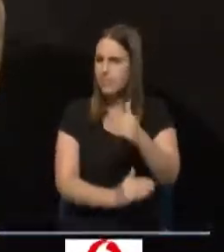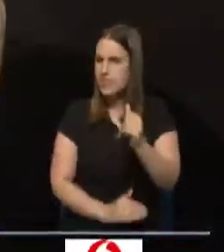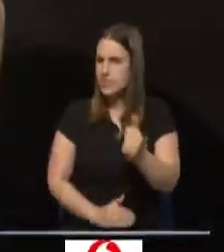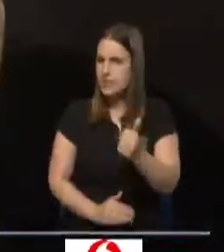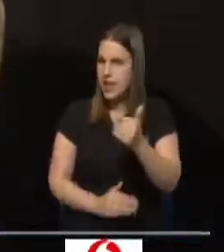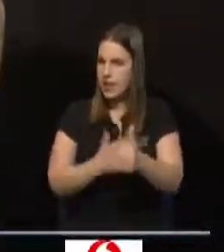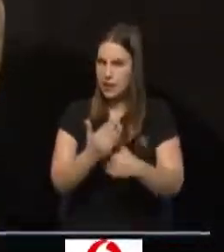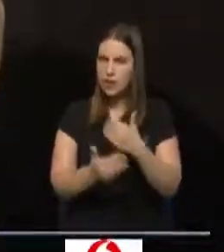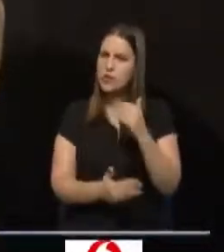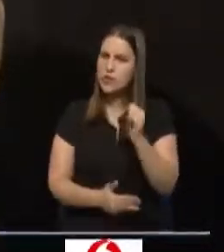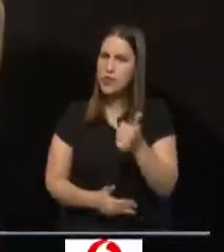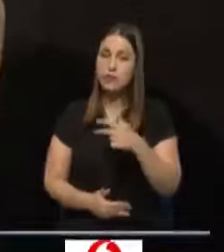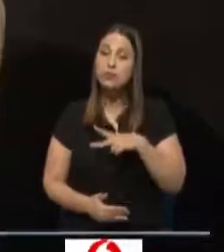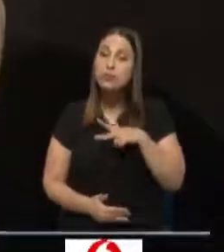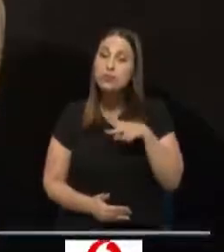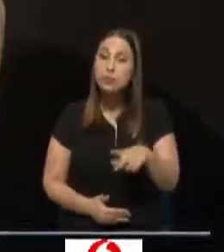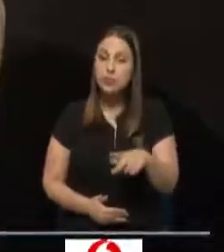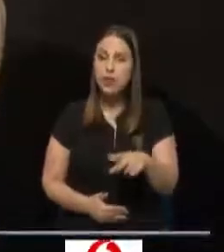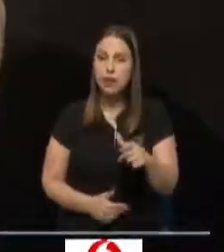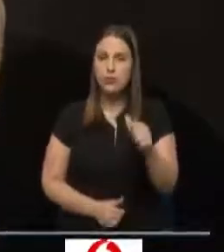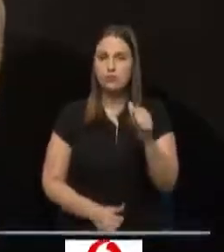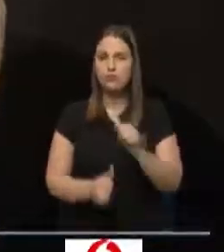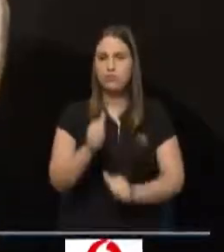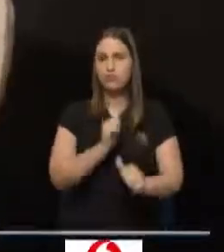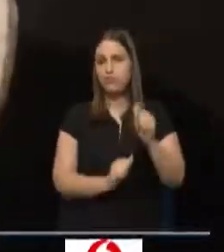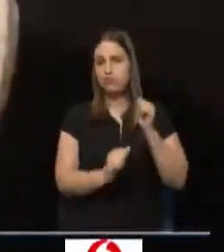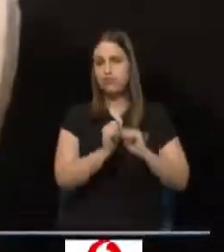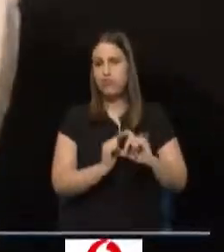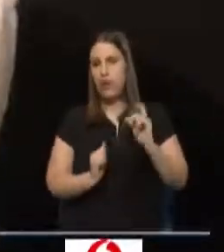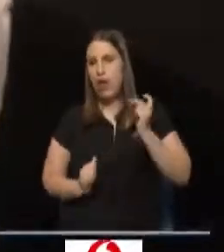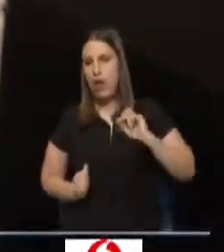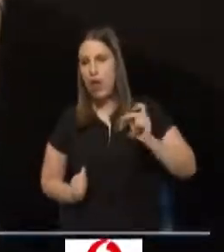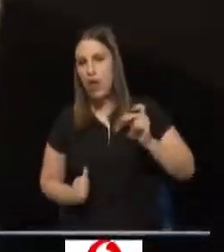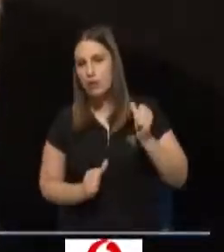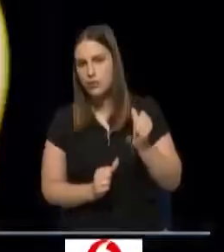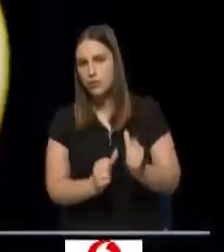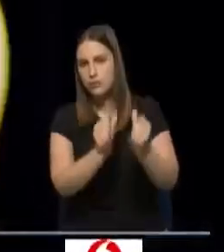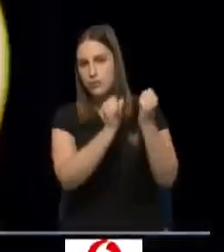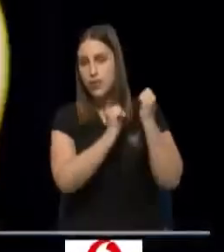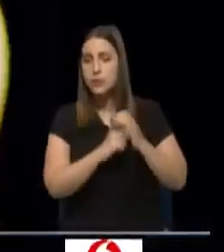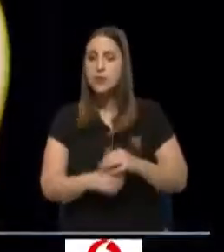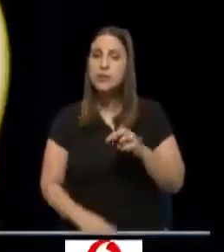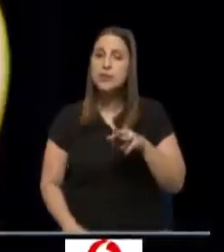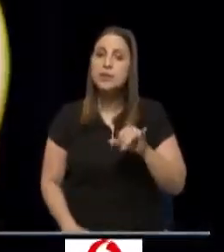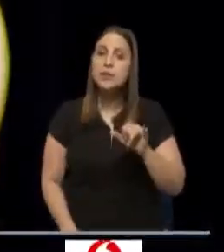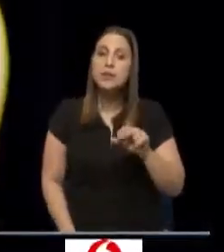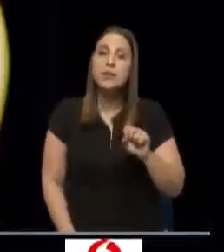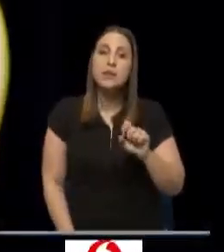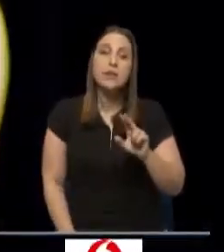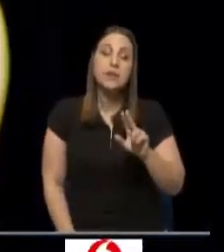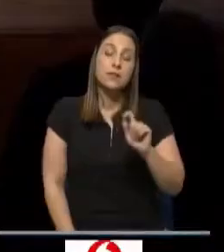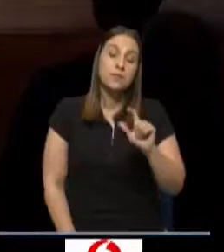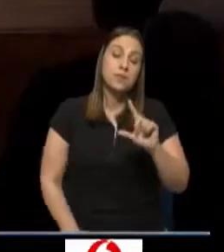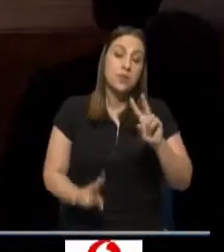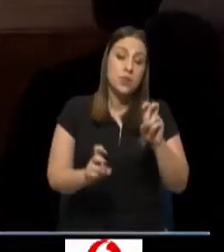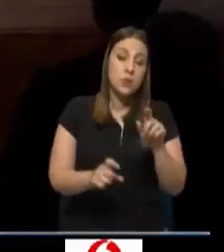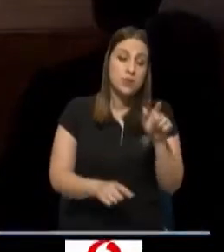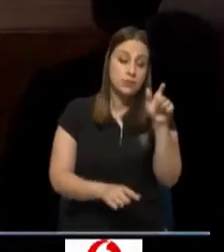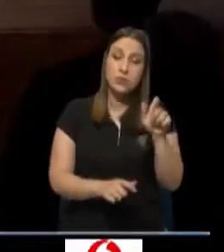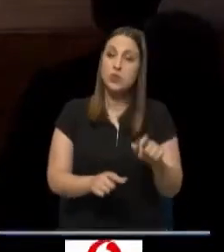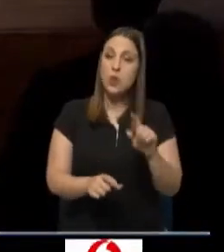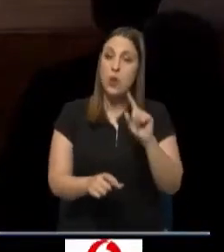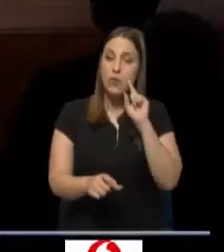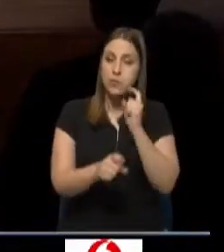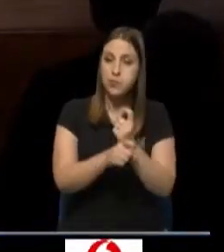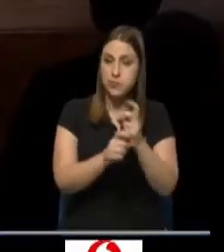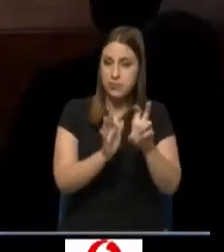Europe, it is progressing slightly in Portugal. We've gone back several years in this respect. About